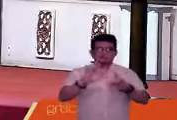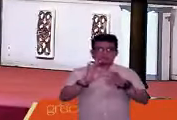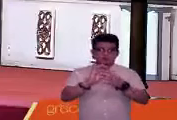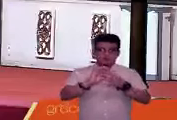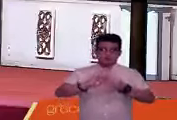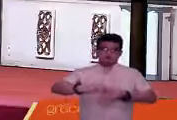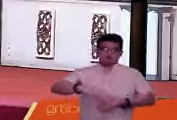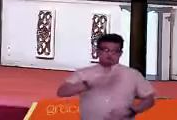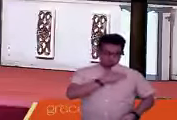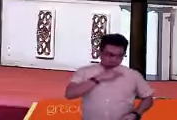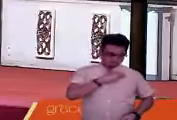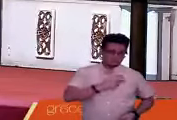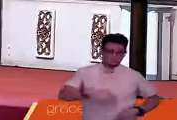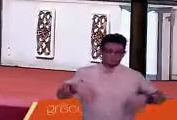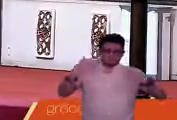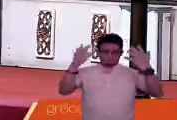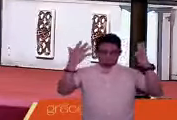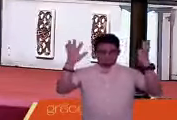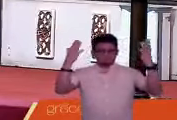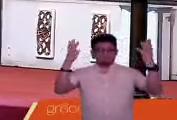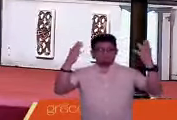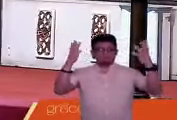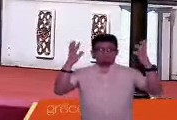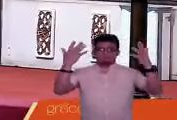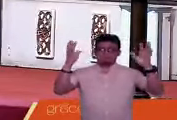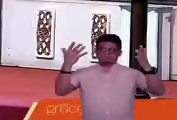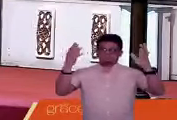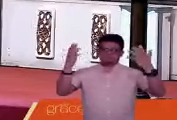Yeah, give a big hand, Mom Rory.